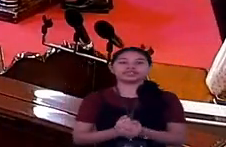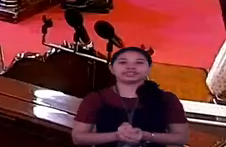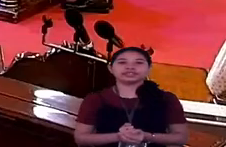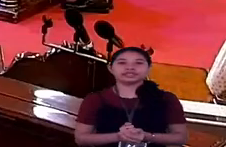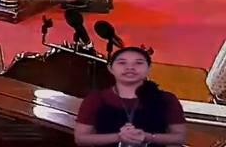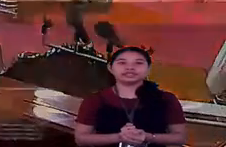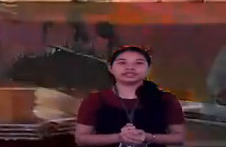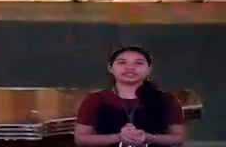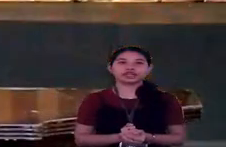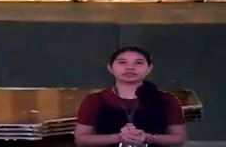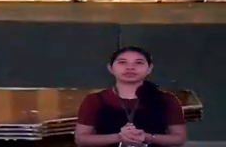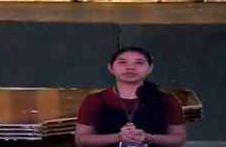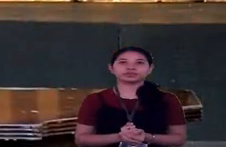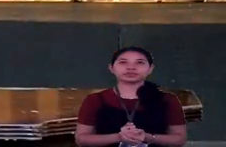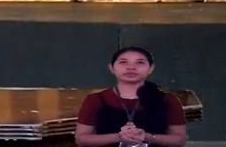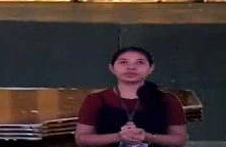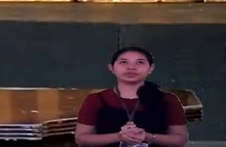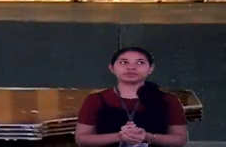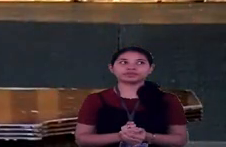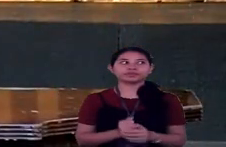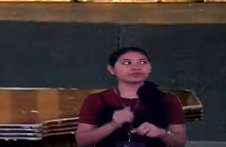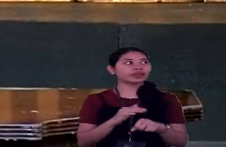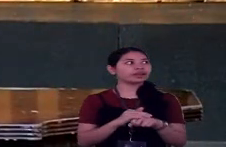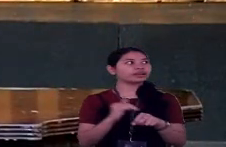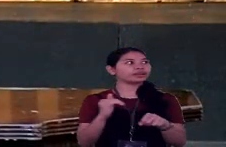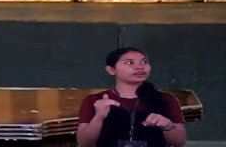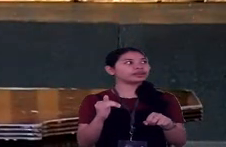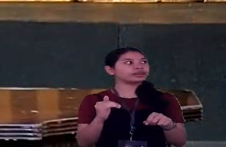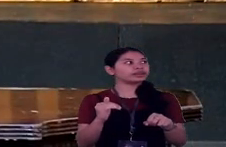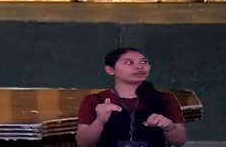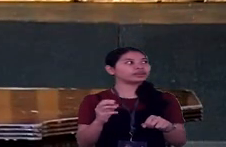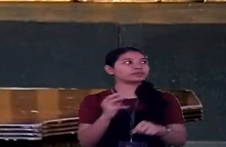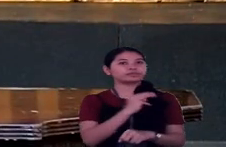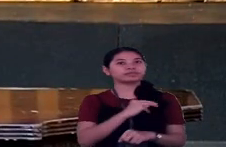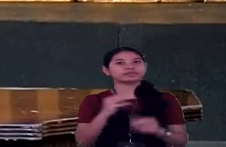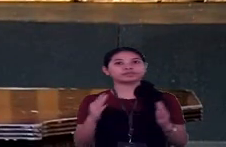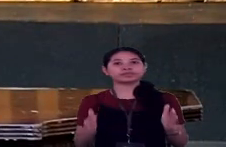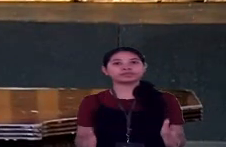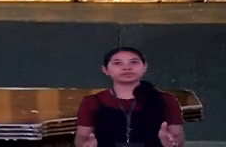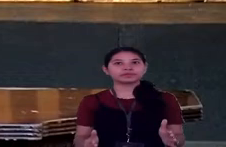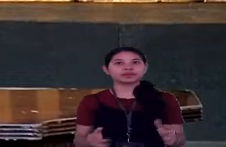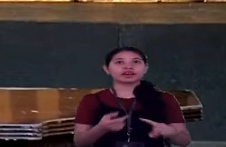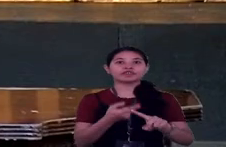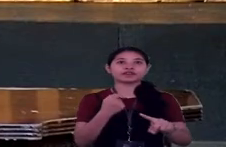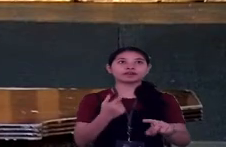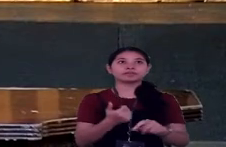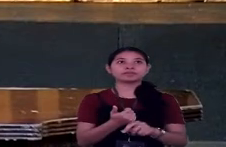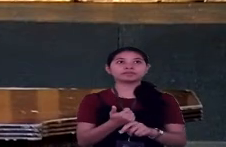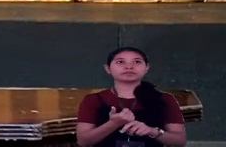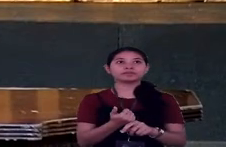Muragwa mo kakapida. All right, I'd like to call on our deputating missionary or our missionaries to the foreign